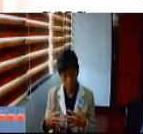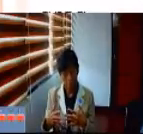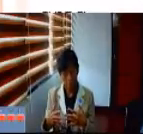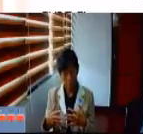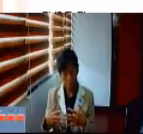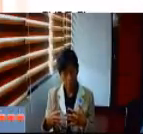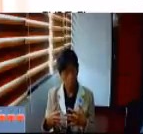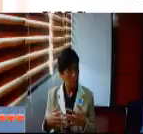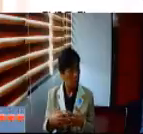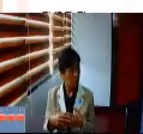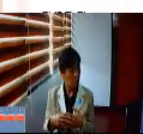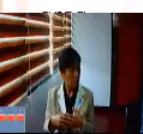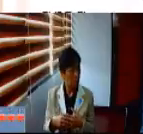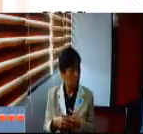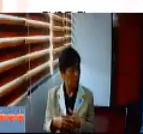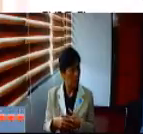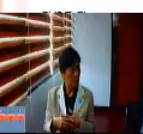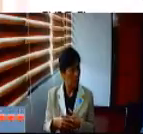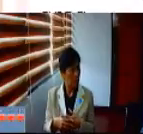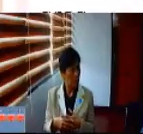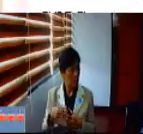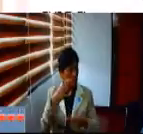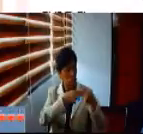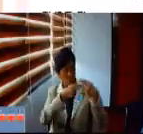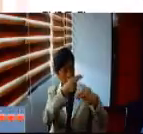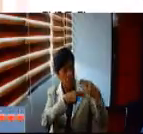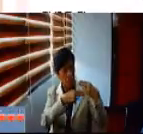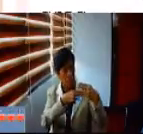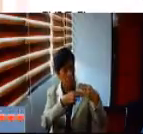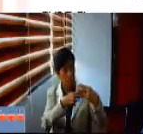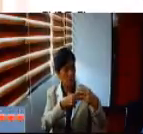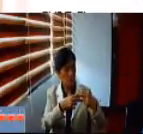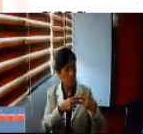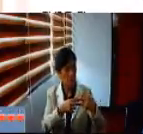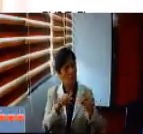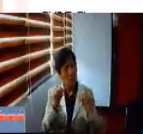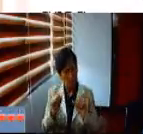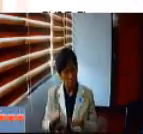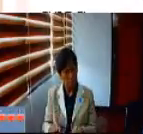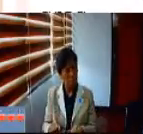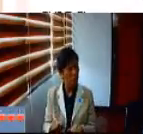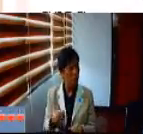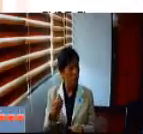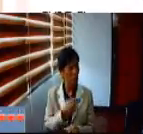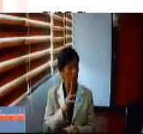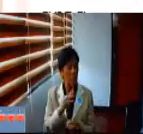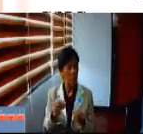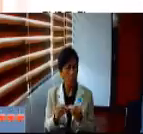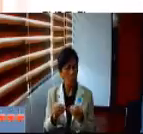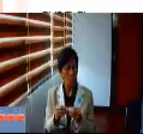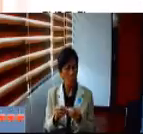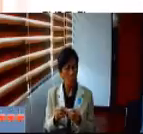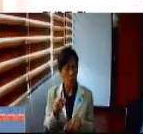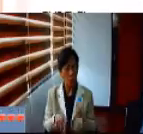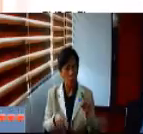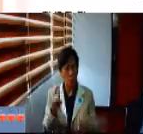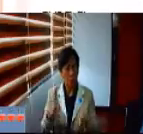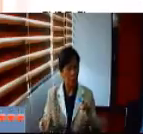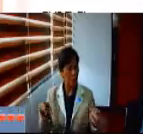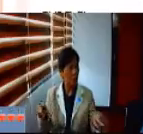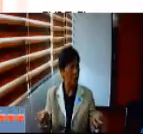time series wise, meaning historically, is the case, there's a possibility that actually we're more diverse than we are right